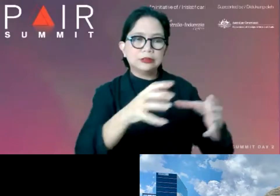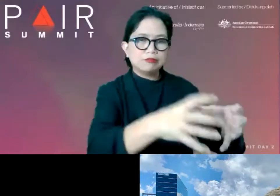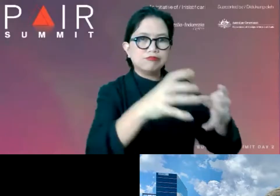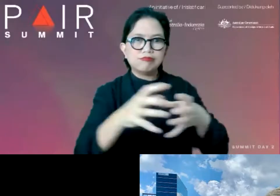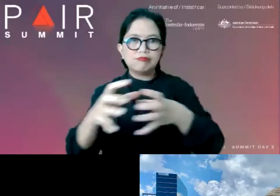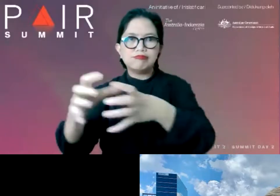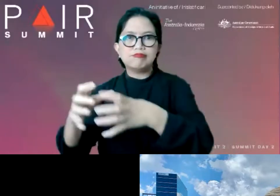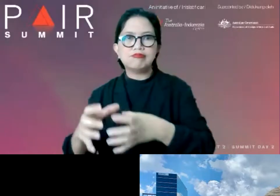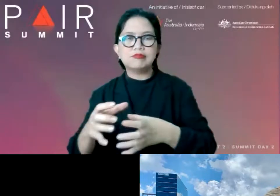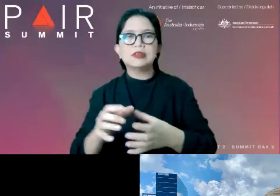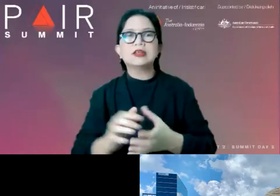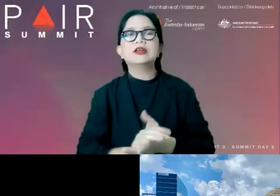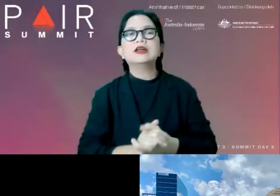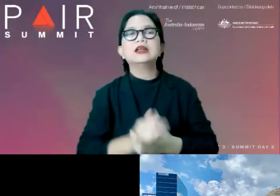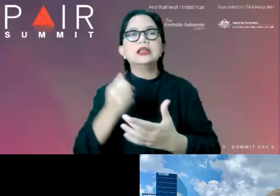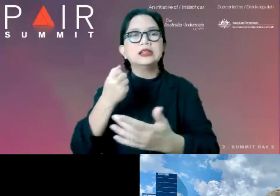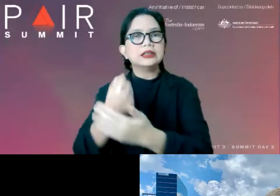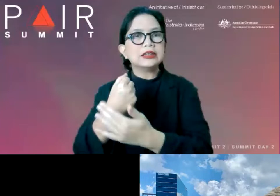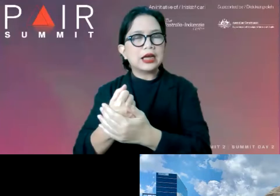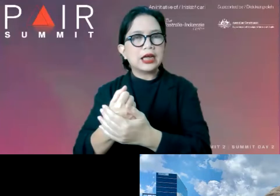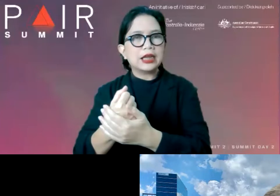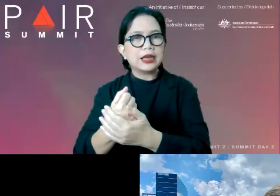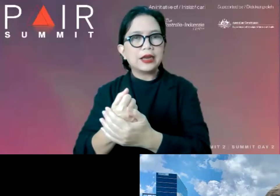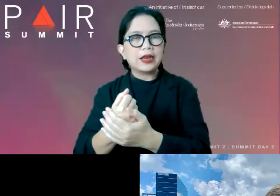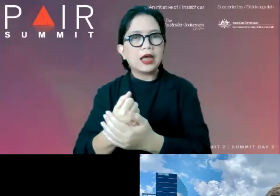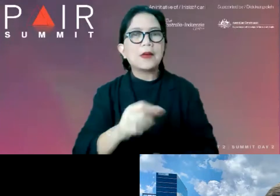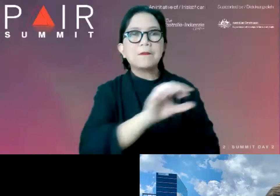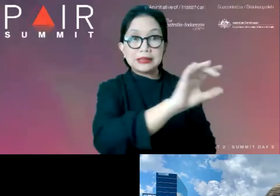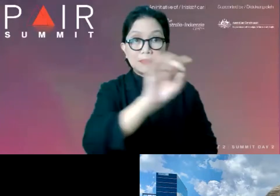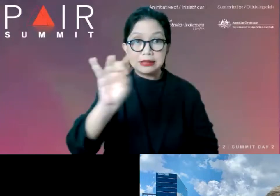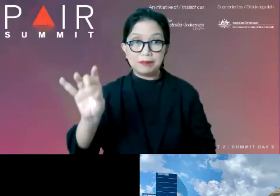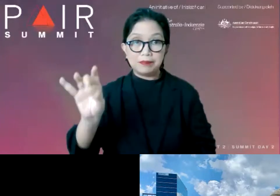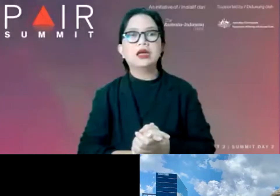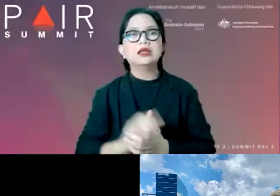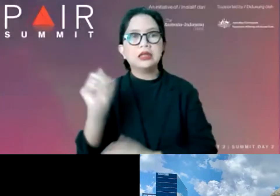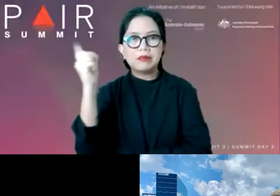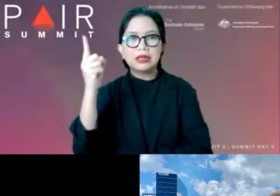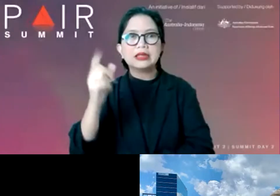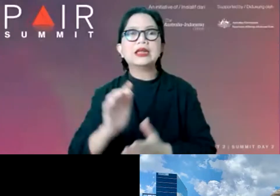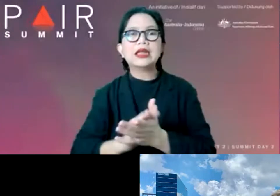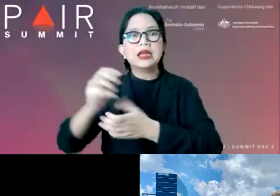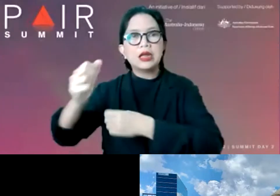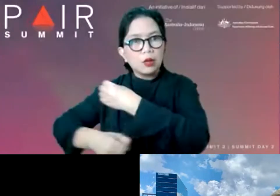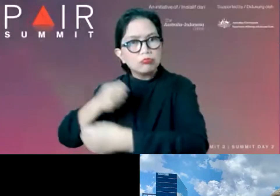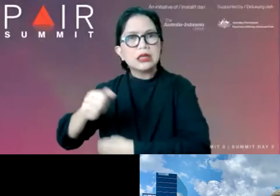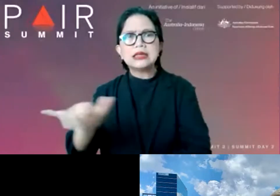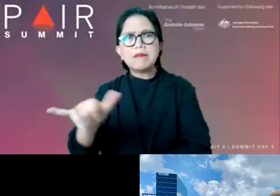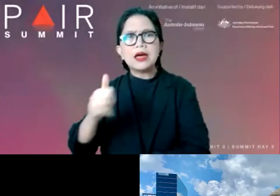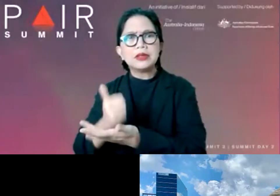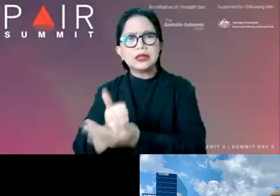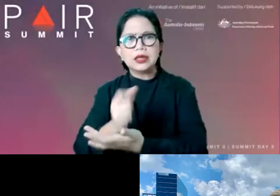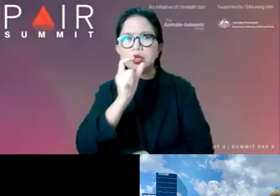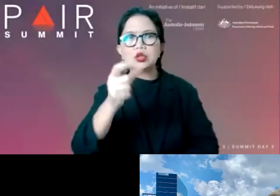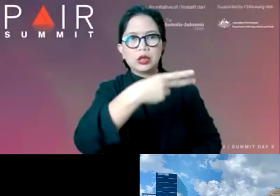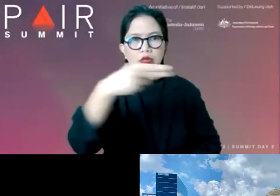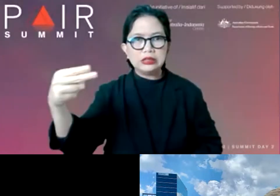course, we've got the private sector playing an important role, and more so in Indonesia than in Australia, with the hospitals and